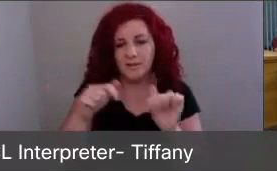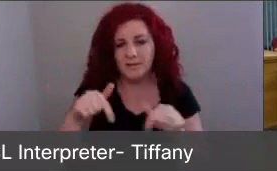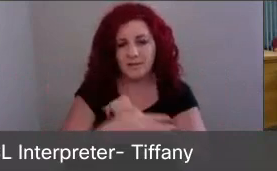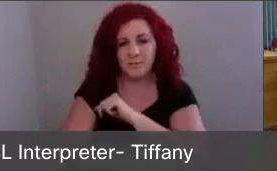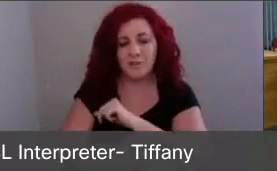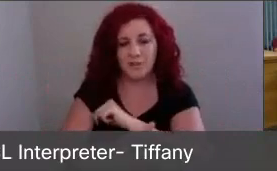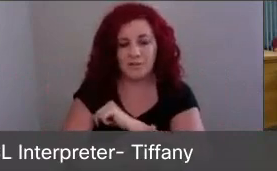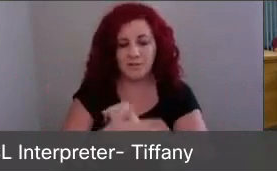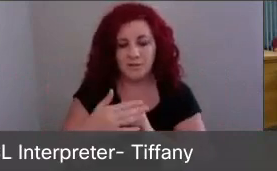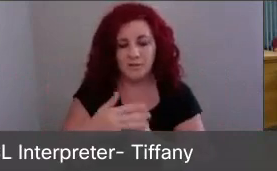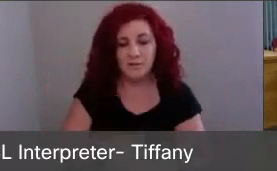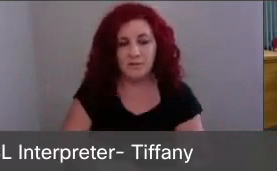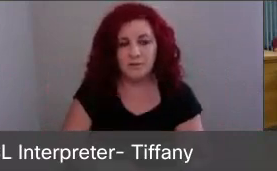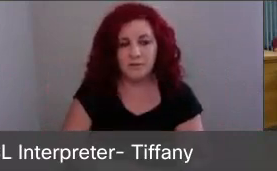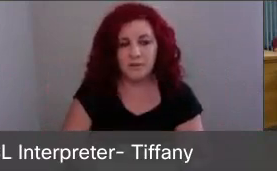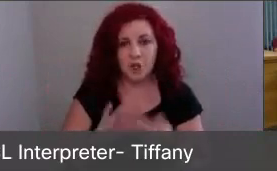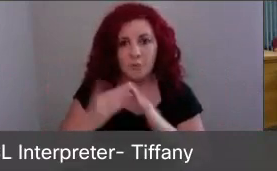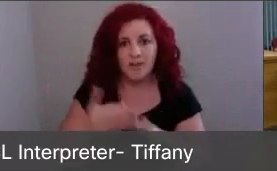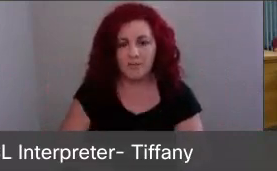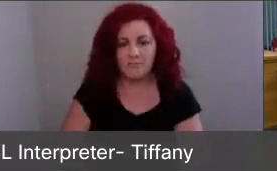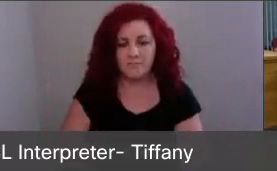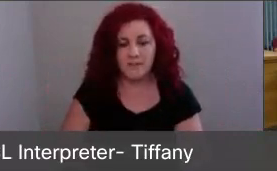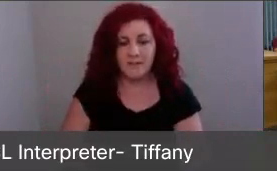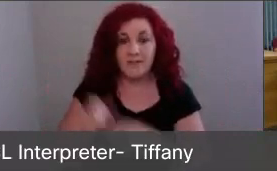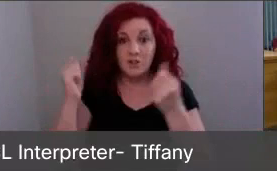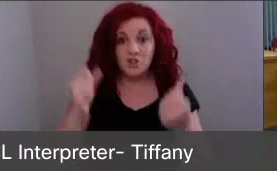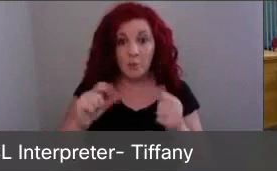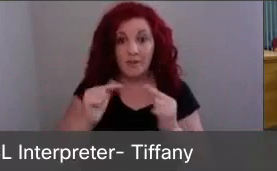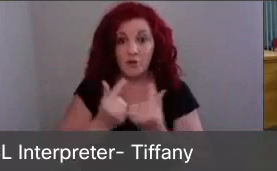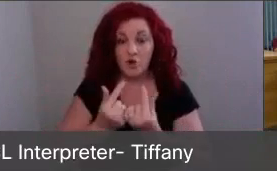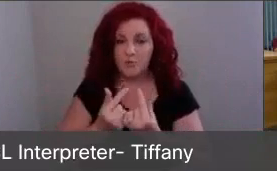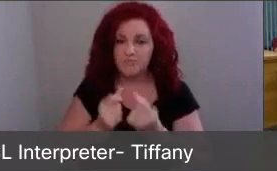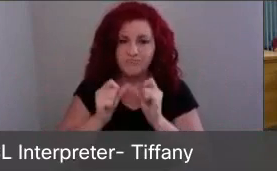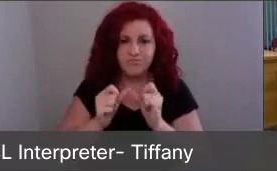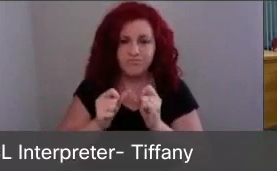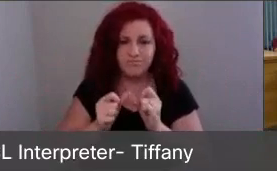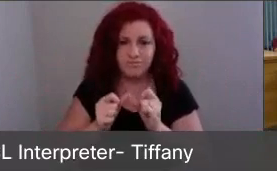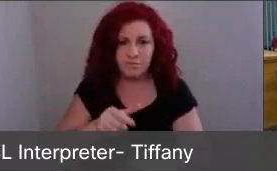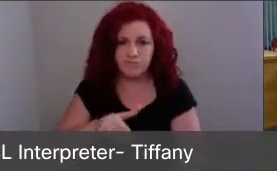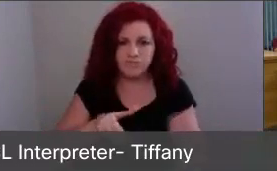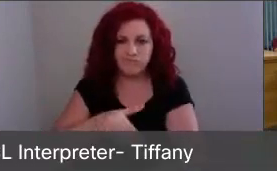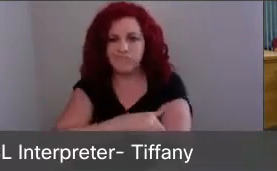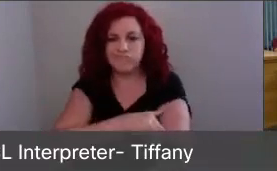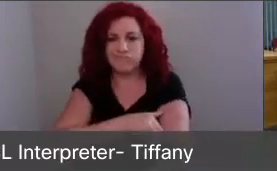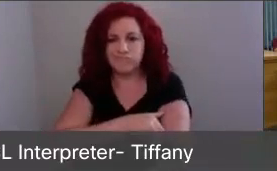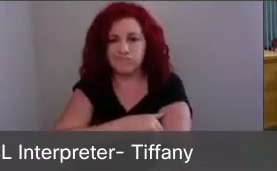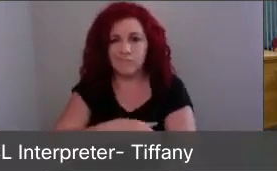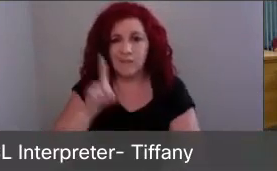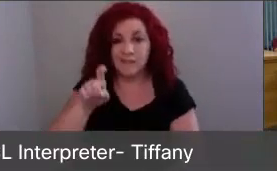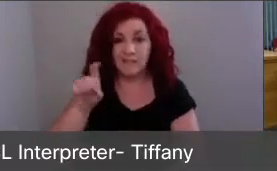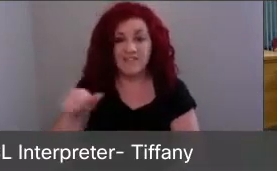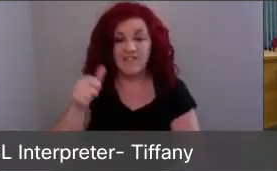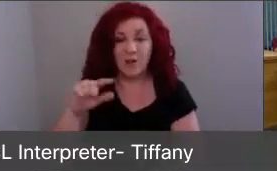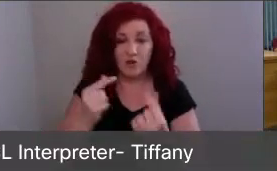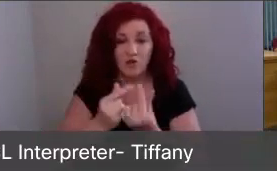community. When the dominant group is constantly in power, the needs of all other groups are